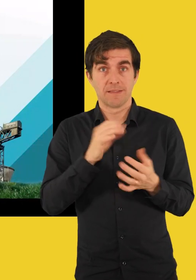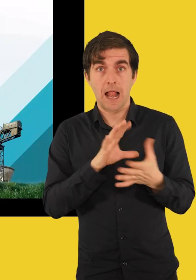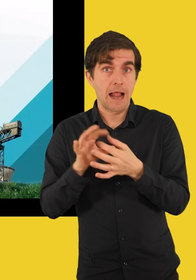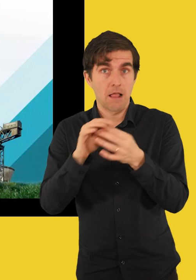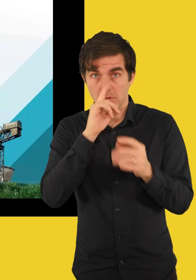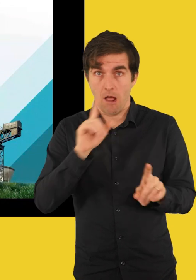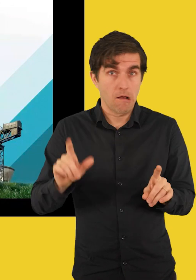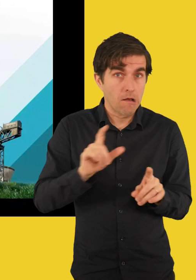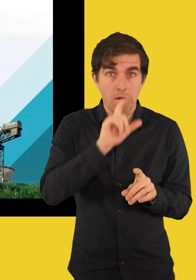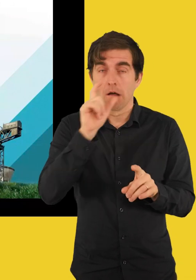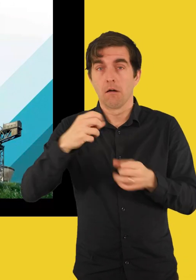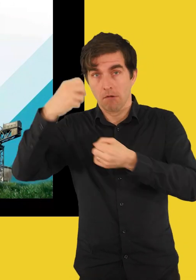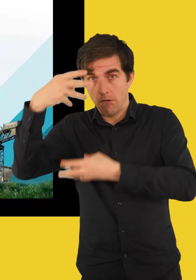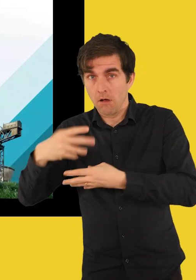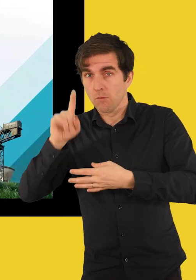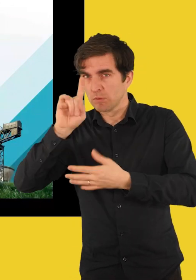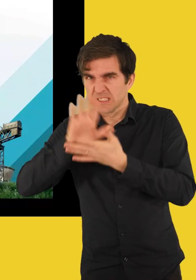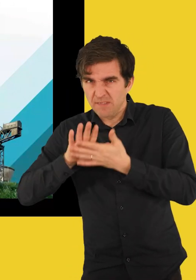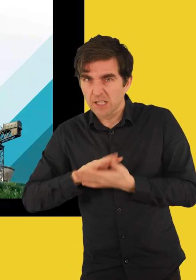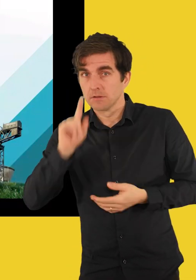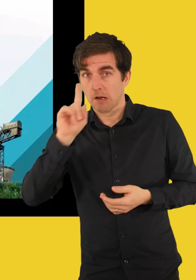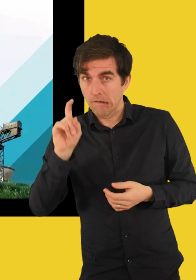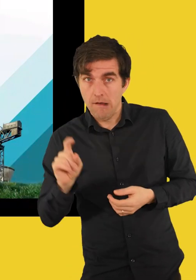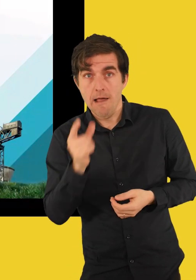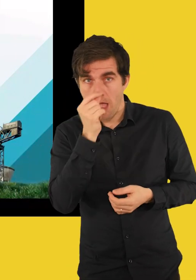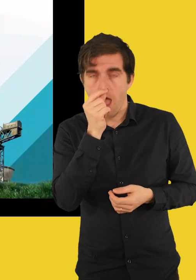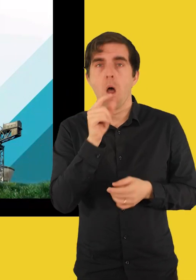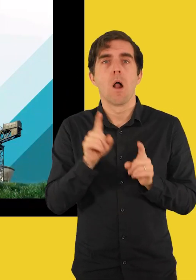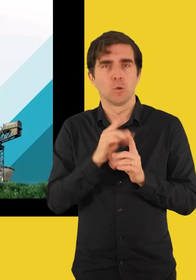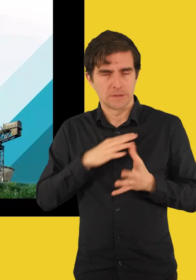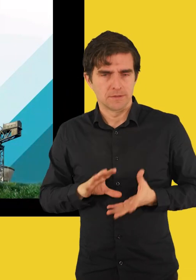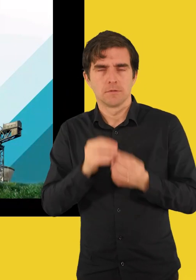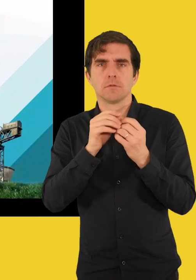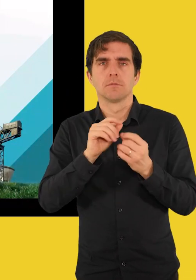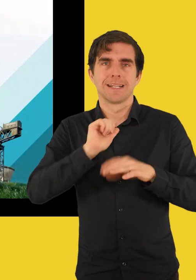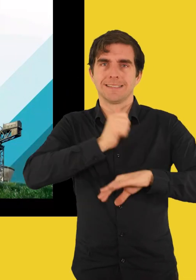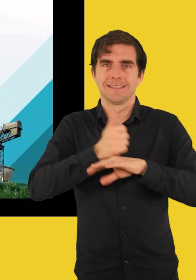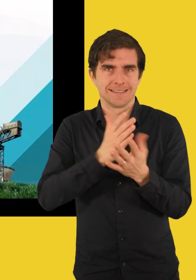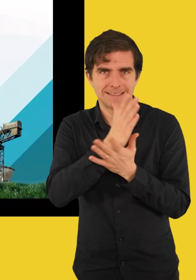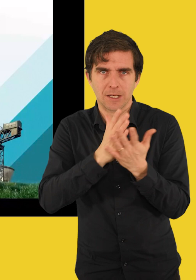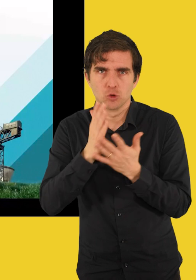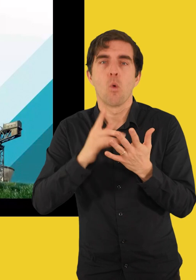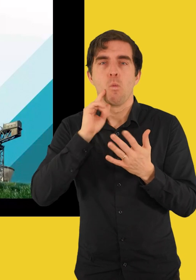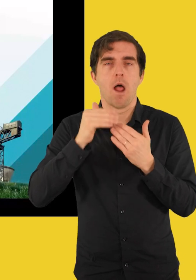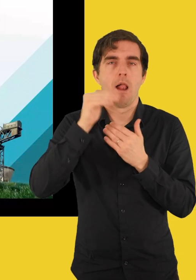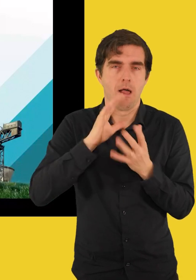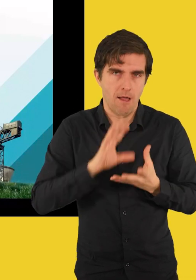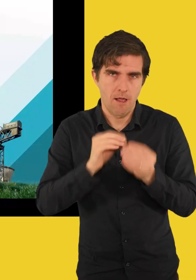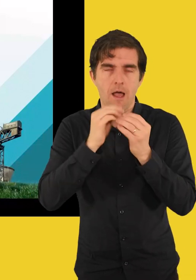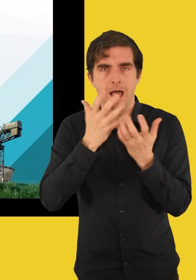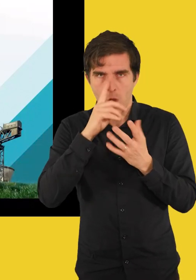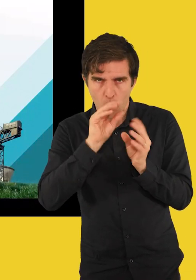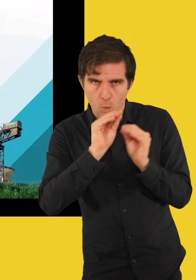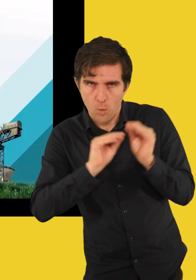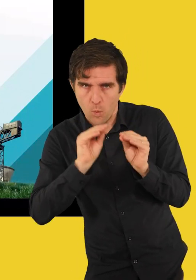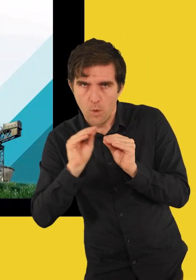already has links where you can click on each definition. But as we develop the indicators, we'll be developing the